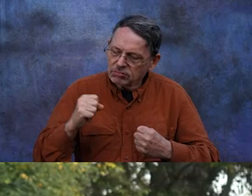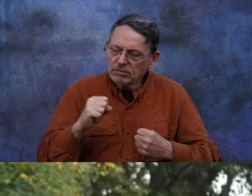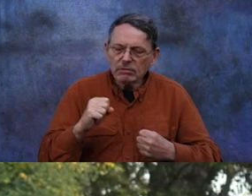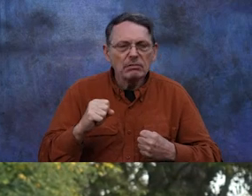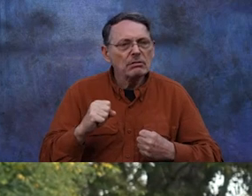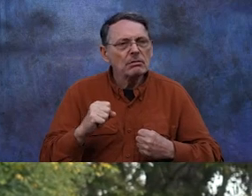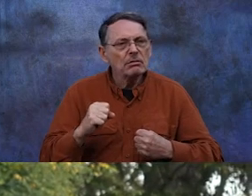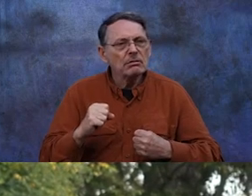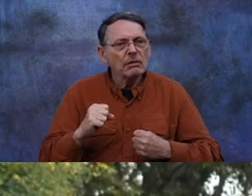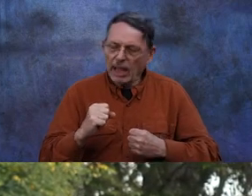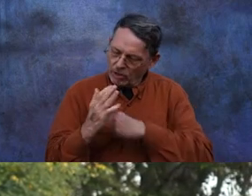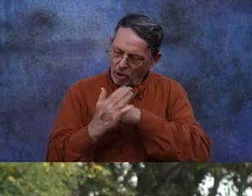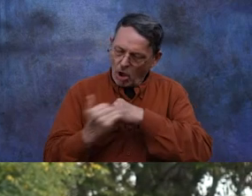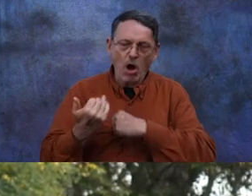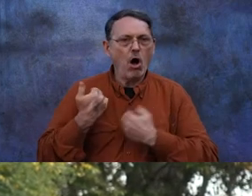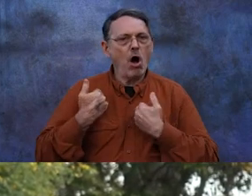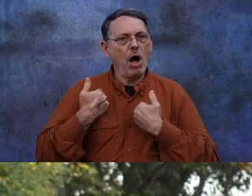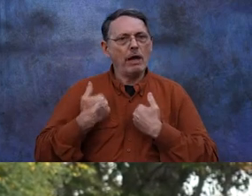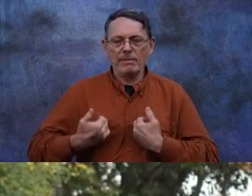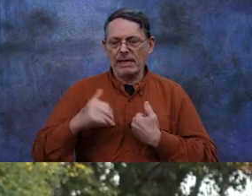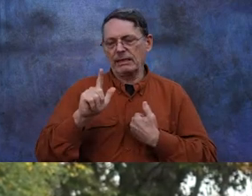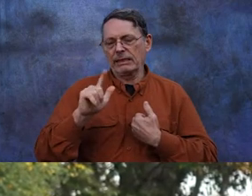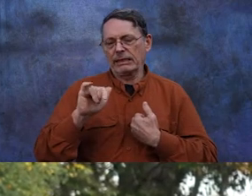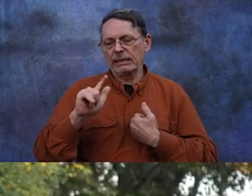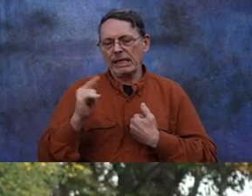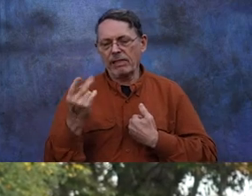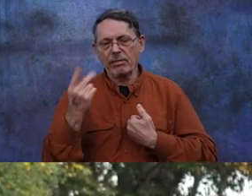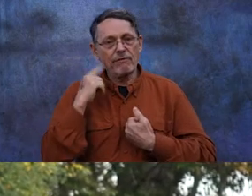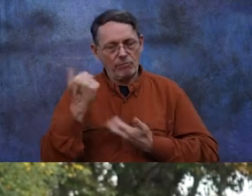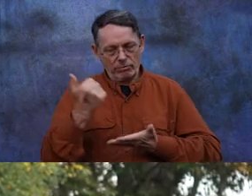and call on me for help.